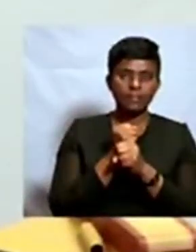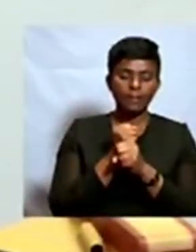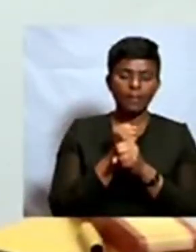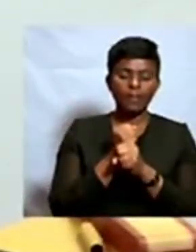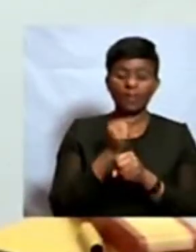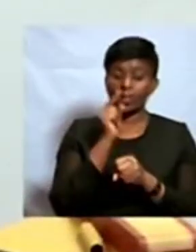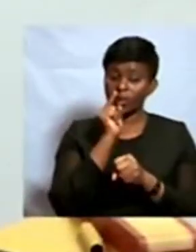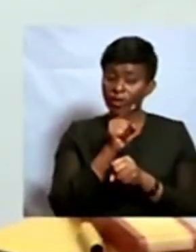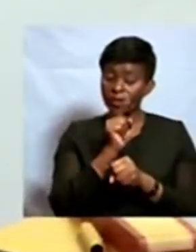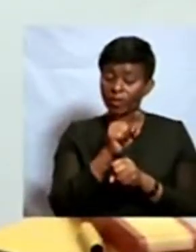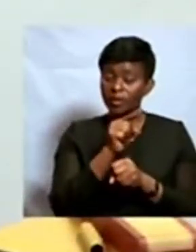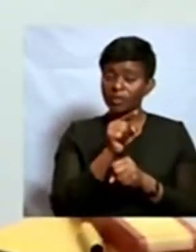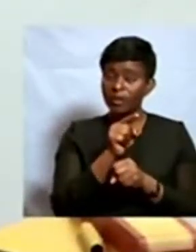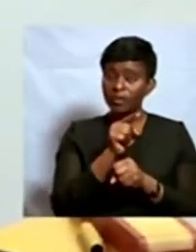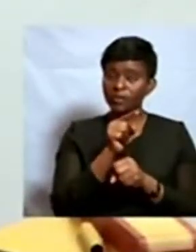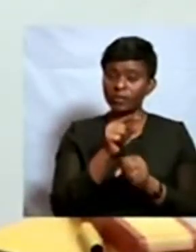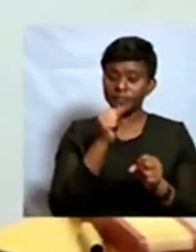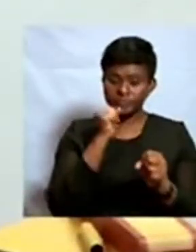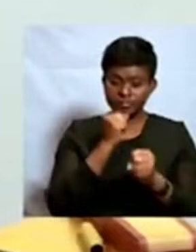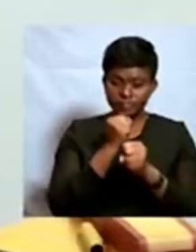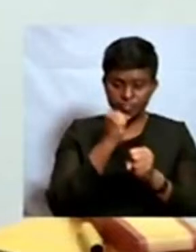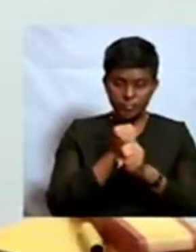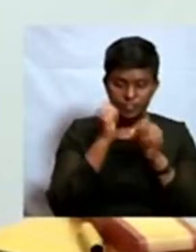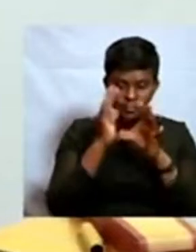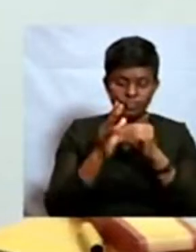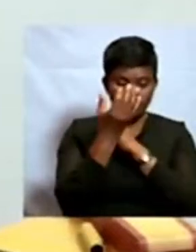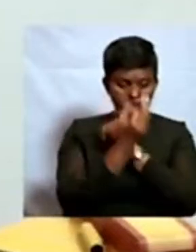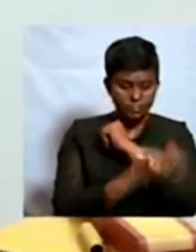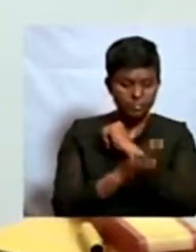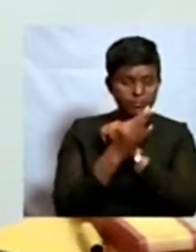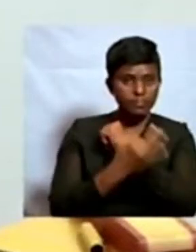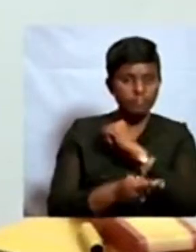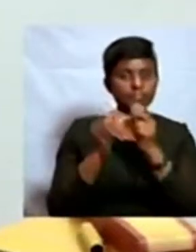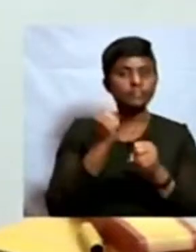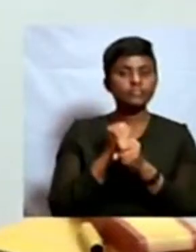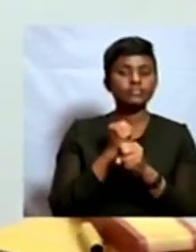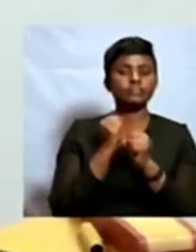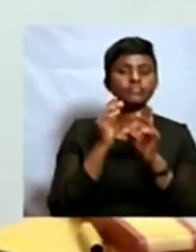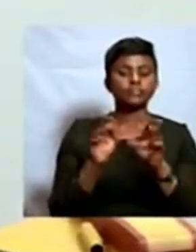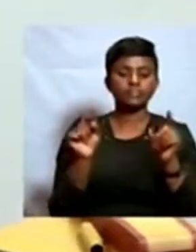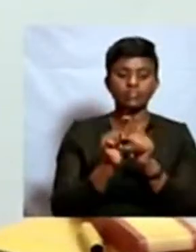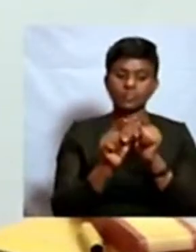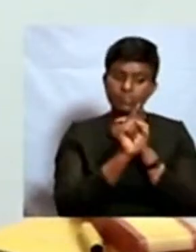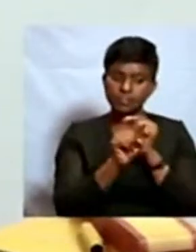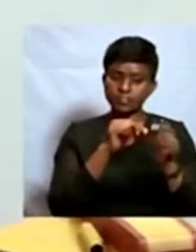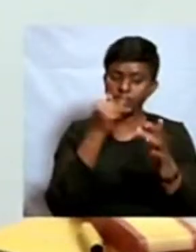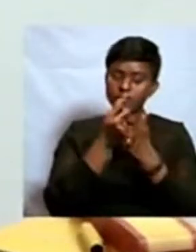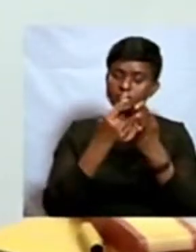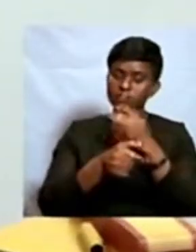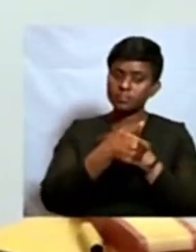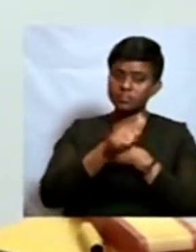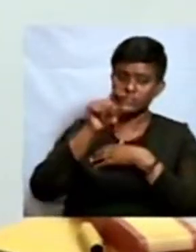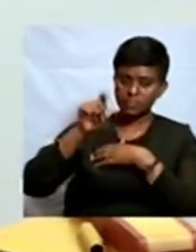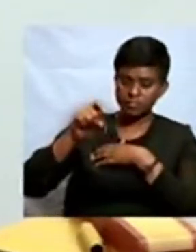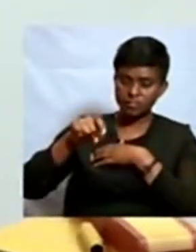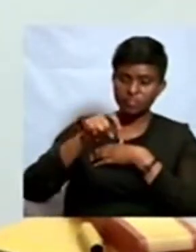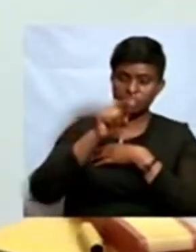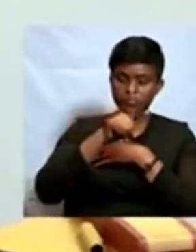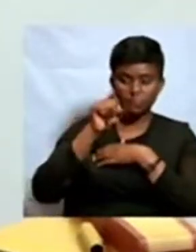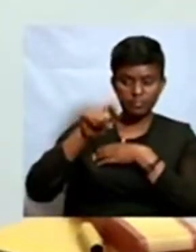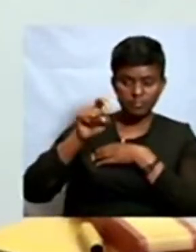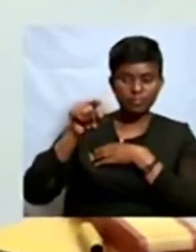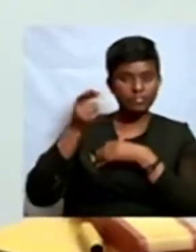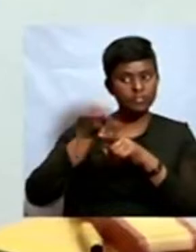of an operator or foreign operator, and that is required by